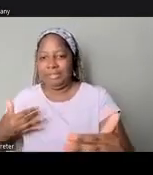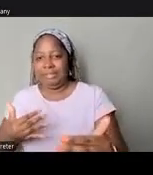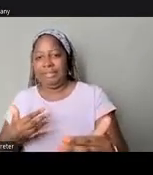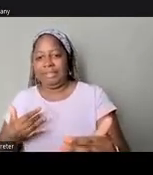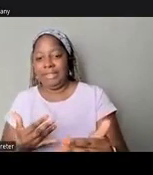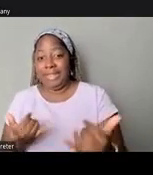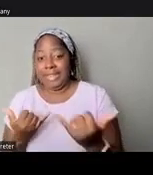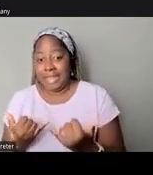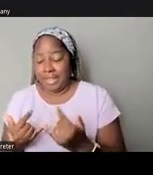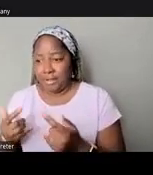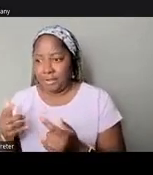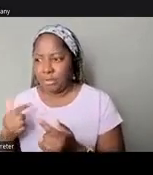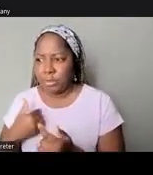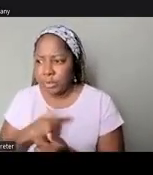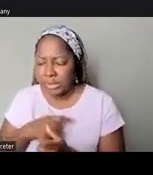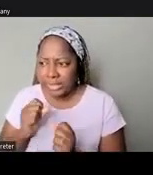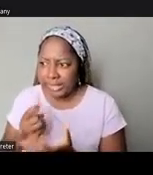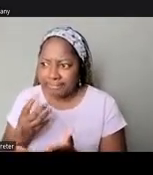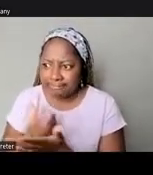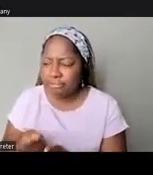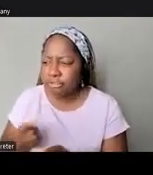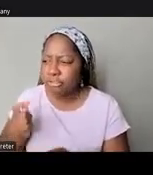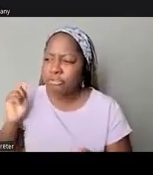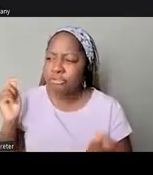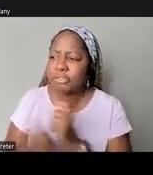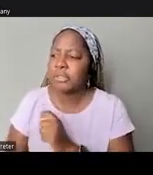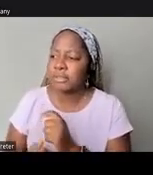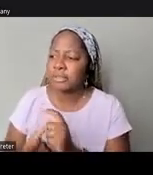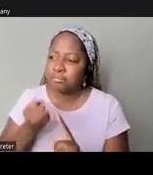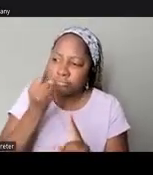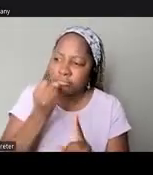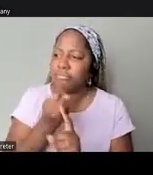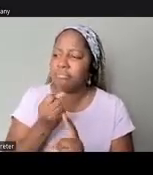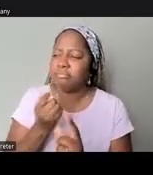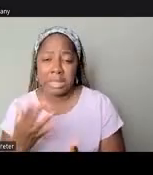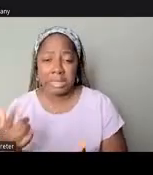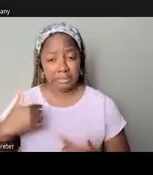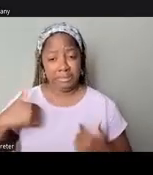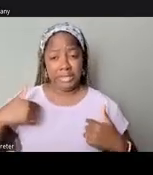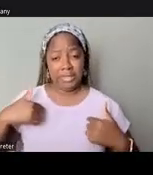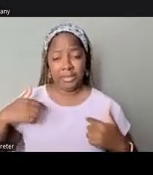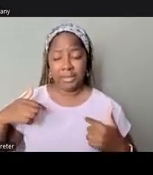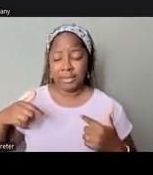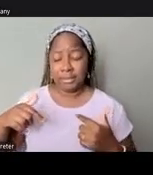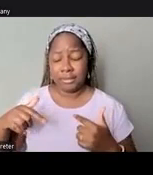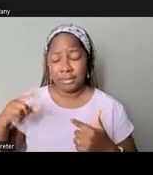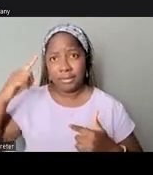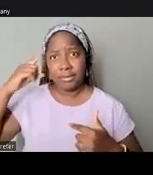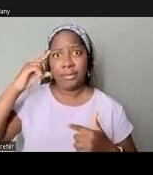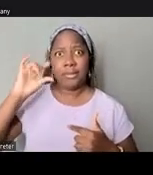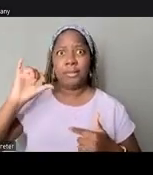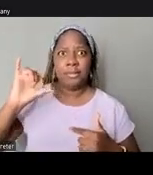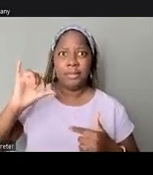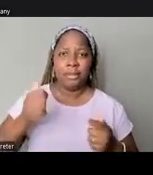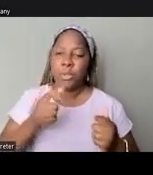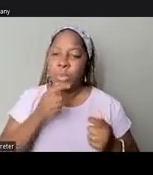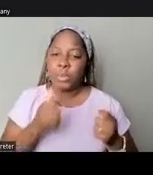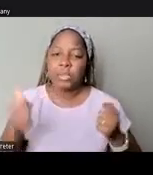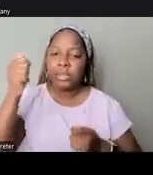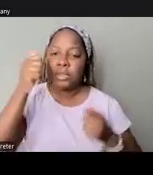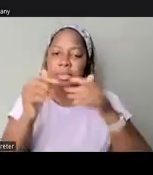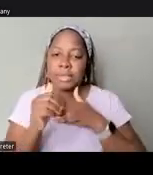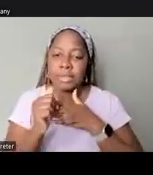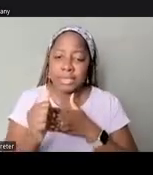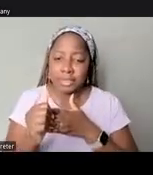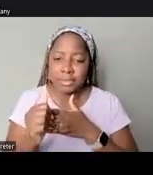And so one of the things that comes up for me is always like leadership and how we work through the resistance and get the resources that